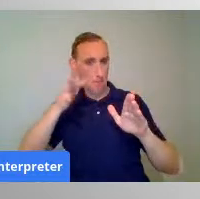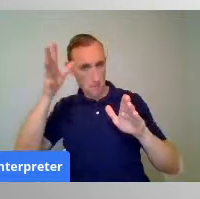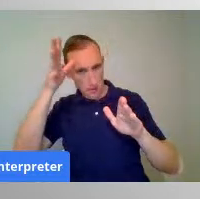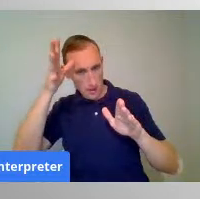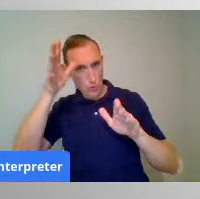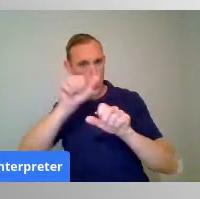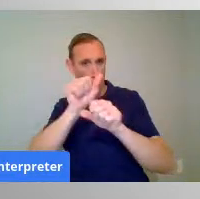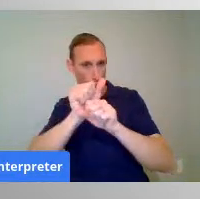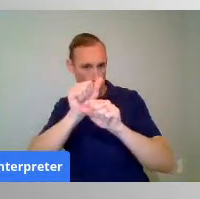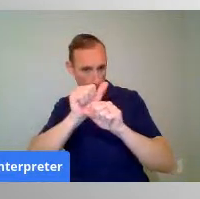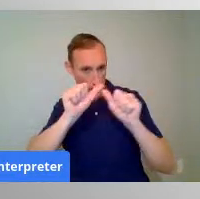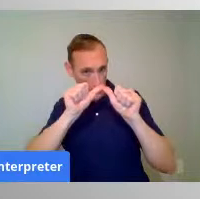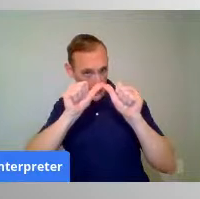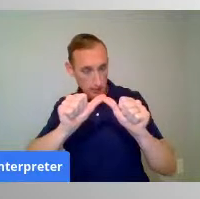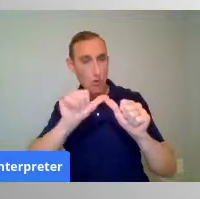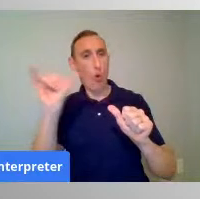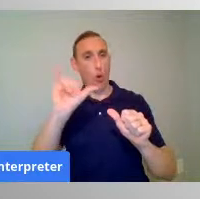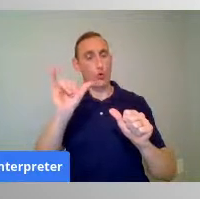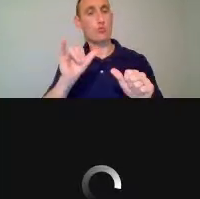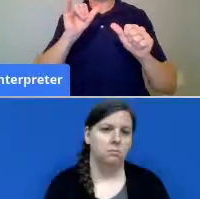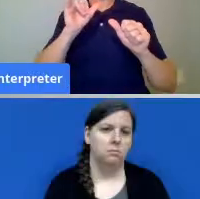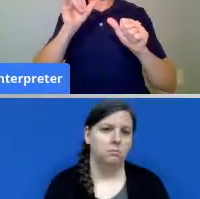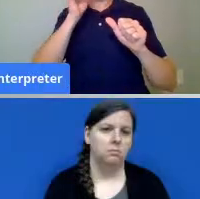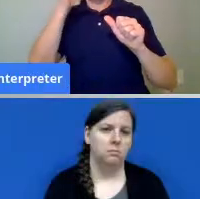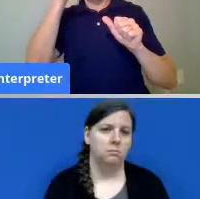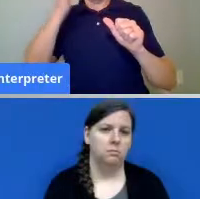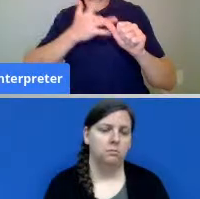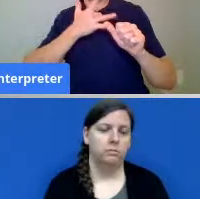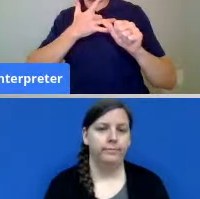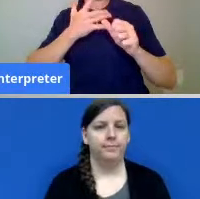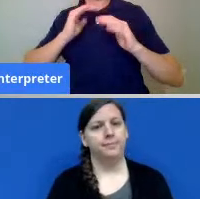in a safe, productive environment.